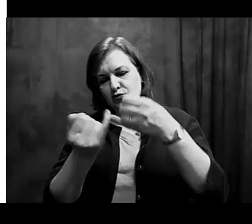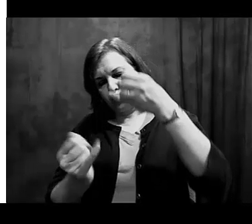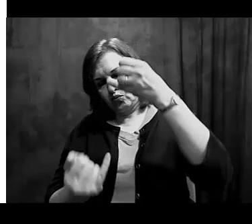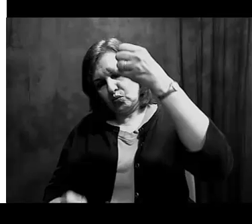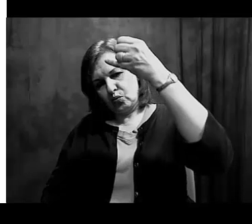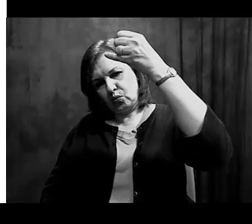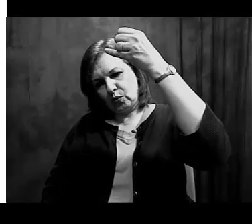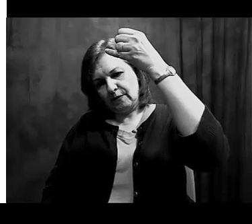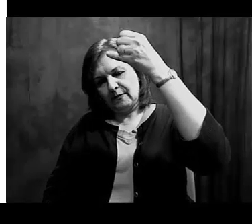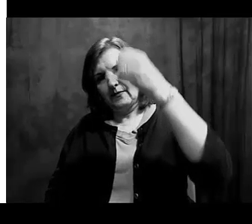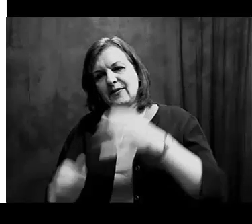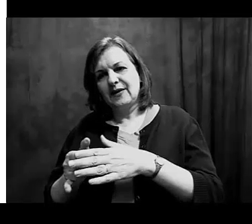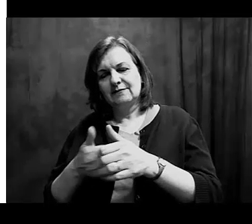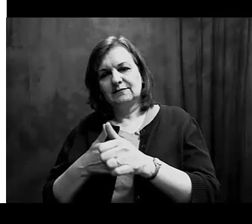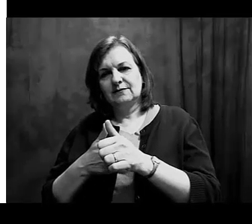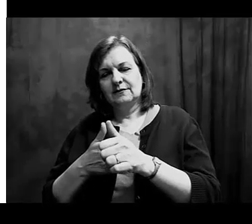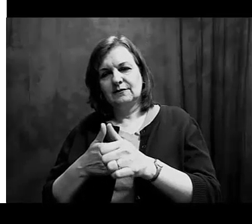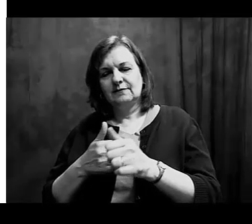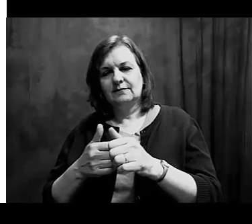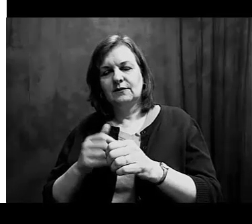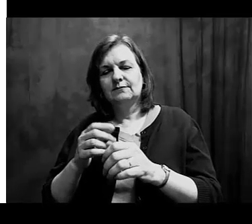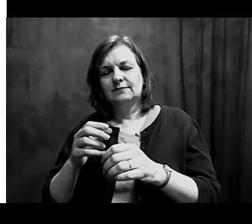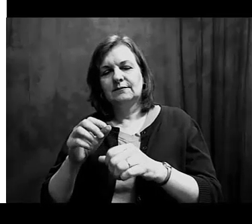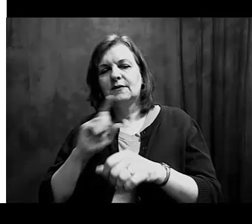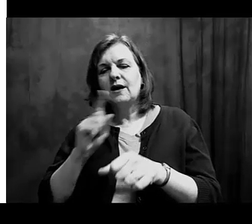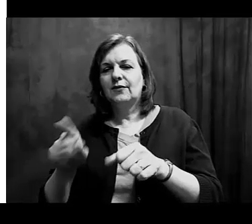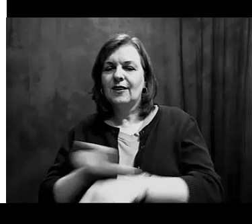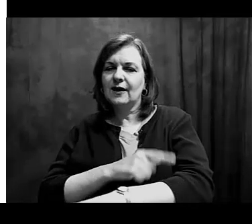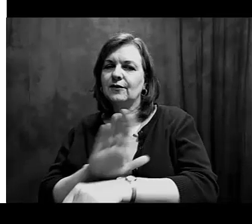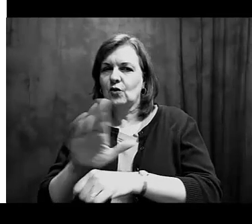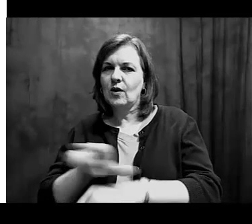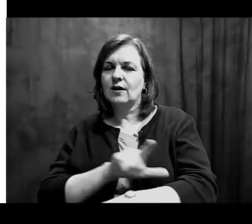at heart and lungs, diaphragm, and so on.